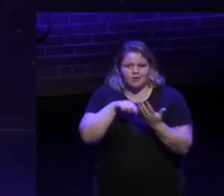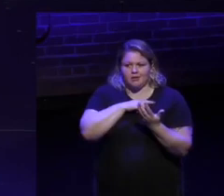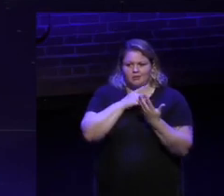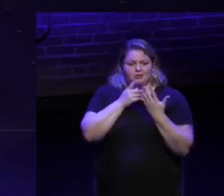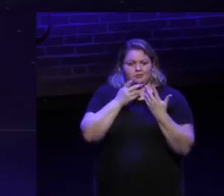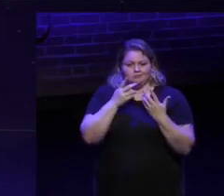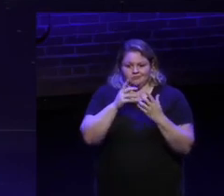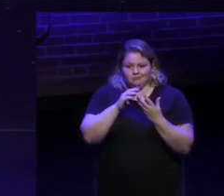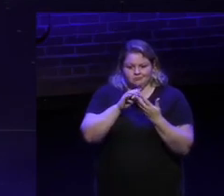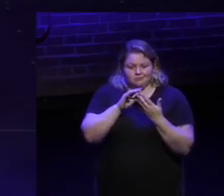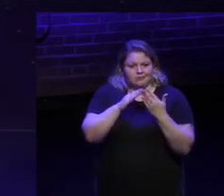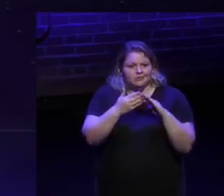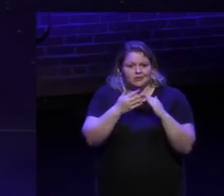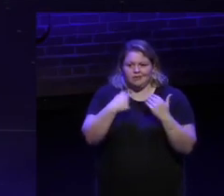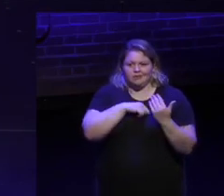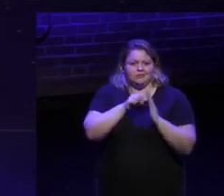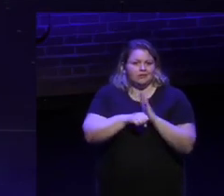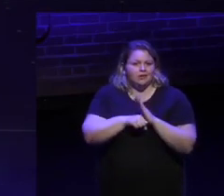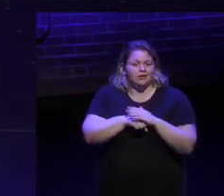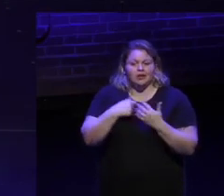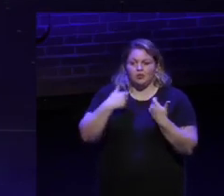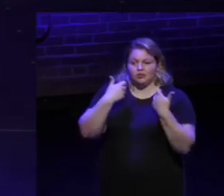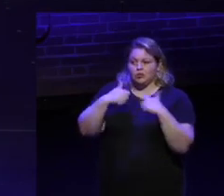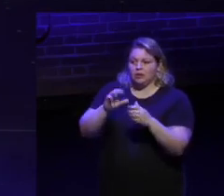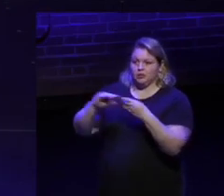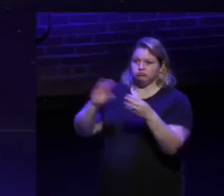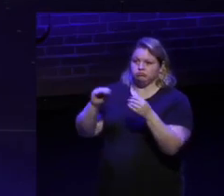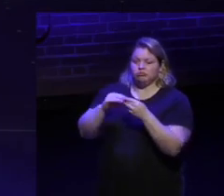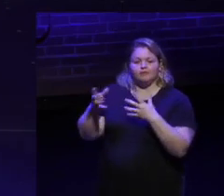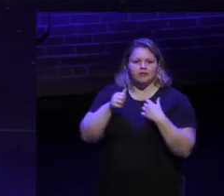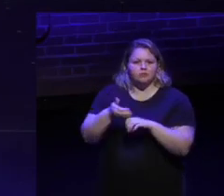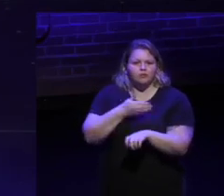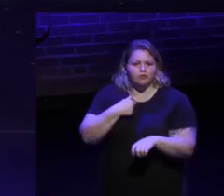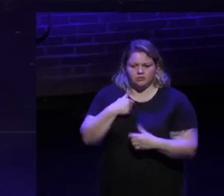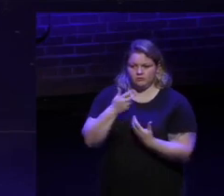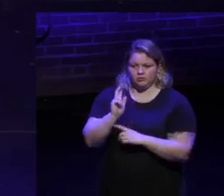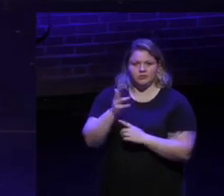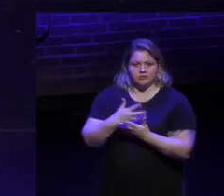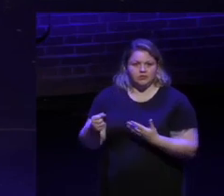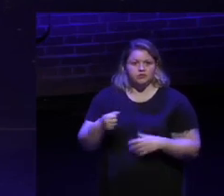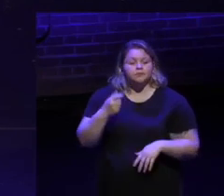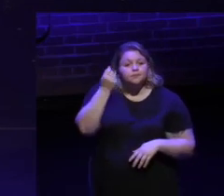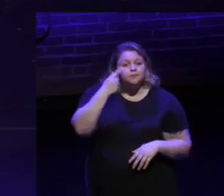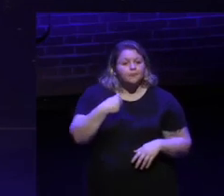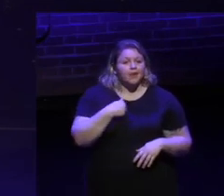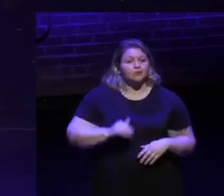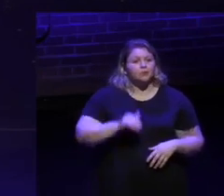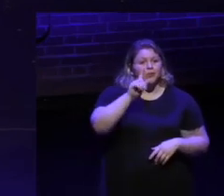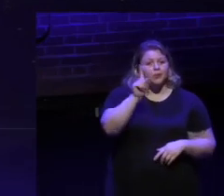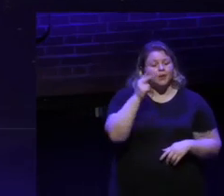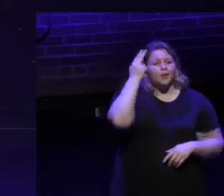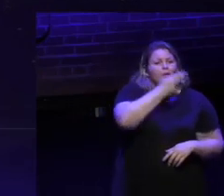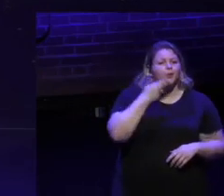this race, and some of the work we've done, and try and get it in under 3 minutes if I can. So I'm not a native of Salem. I'm actually a Navy brat. I was born in Hawaii,